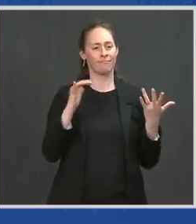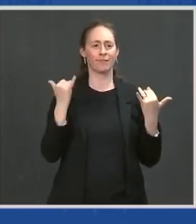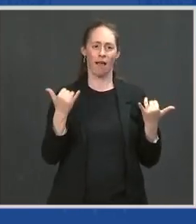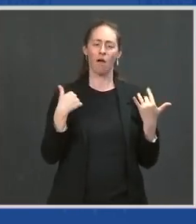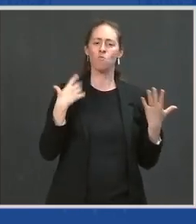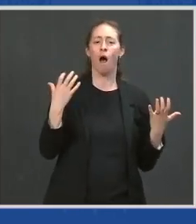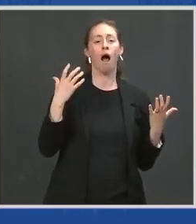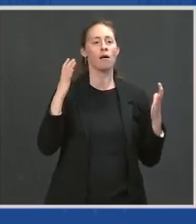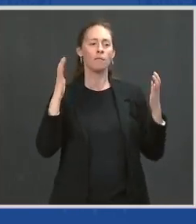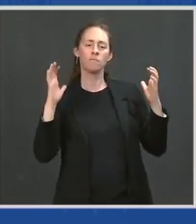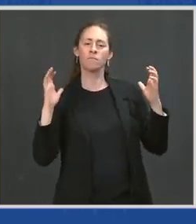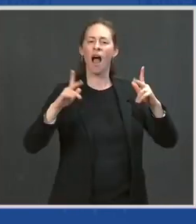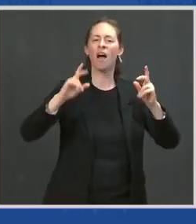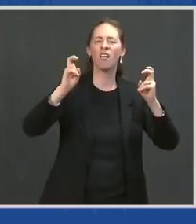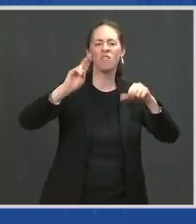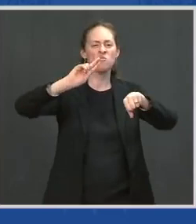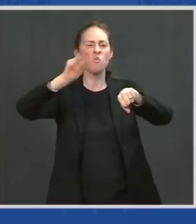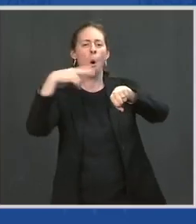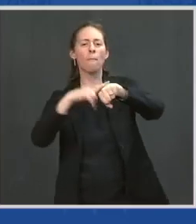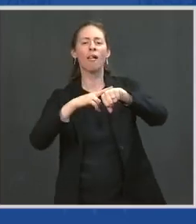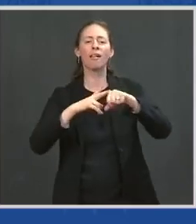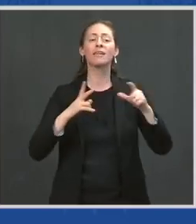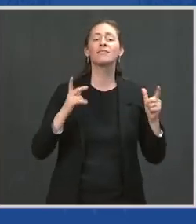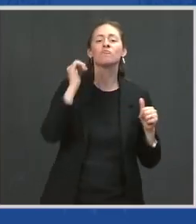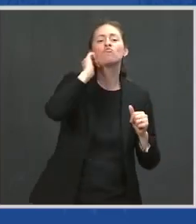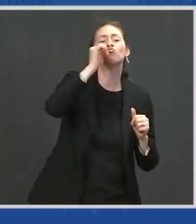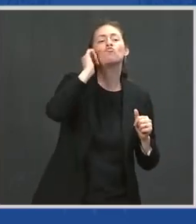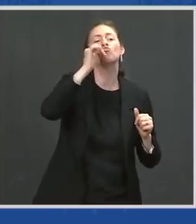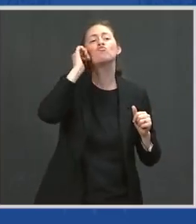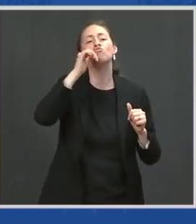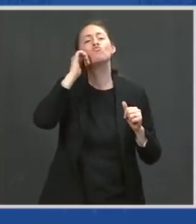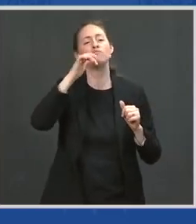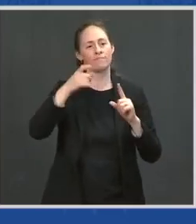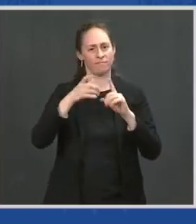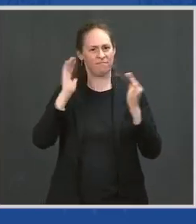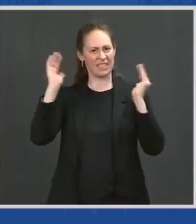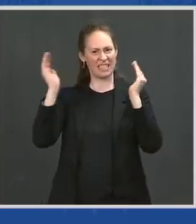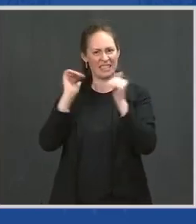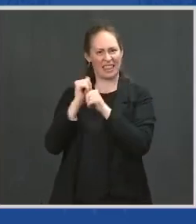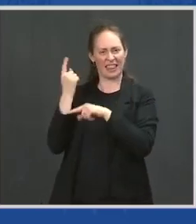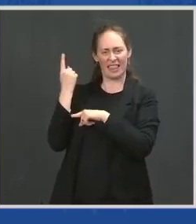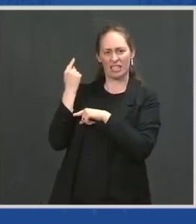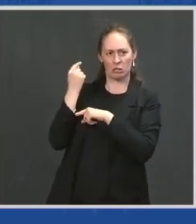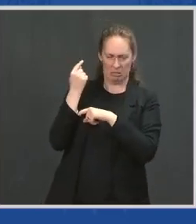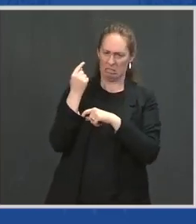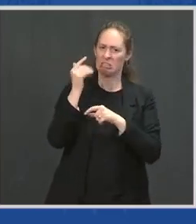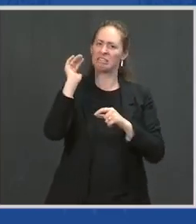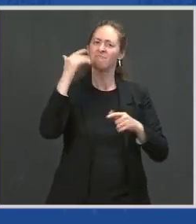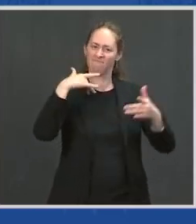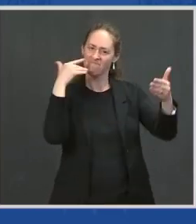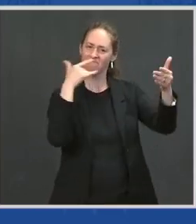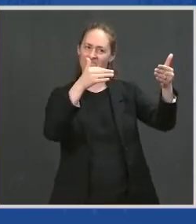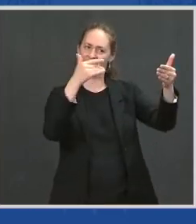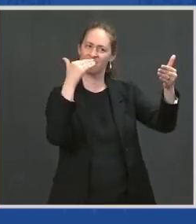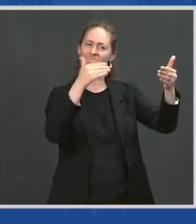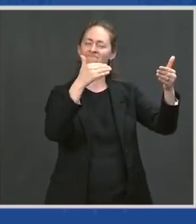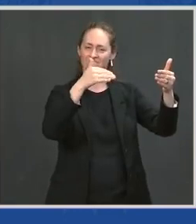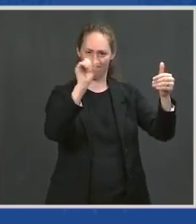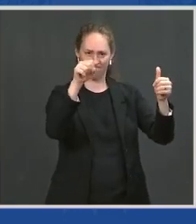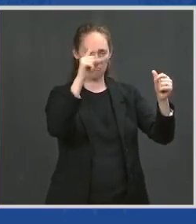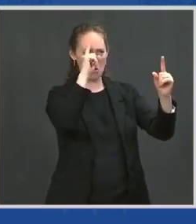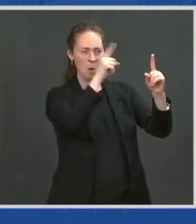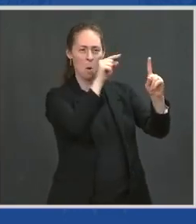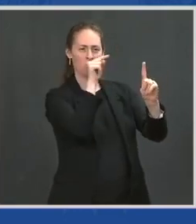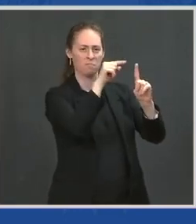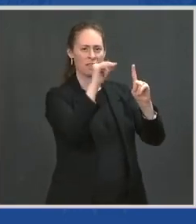that we left behind more than a year ago. We remain on track for that goal. In the weeks since then,